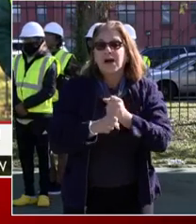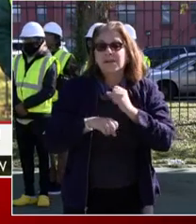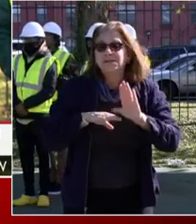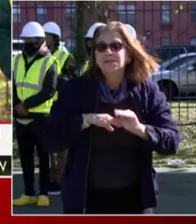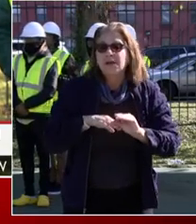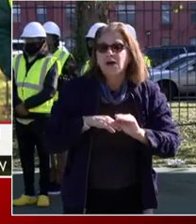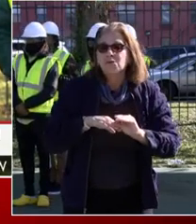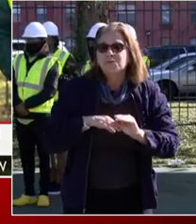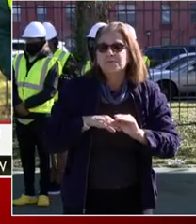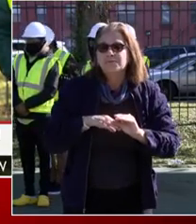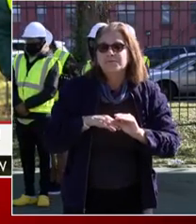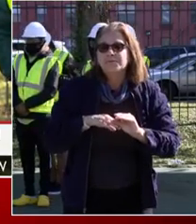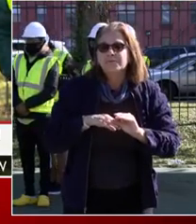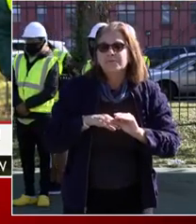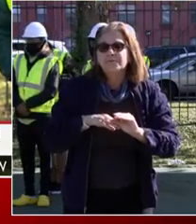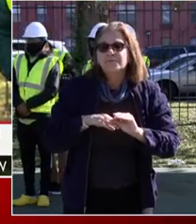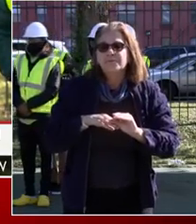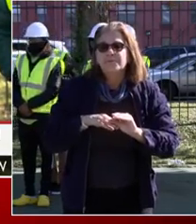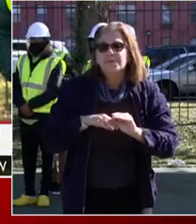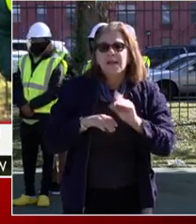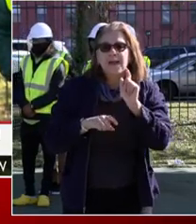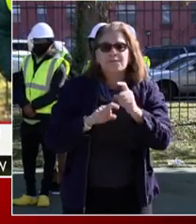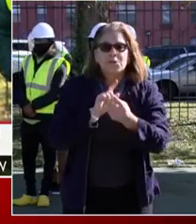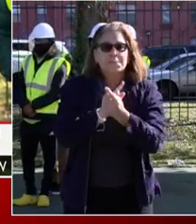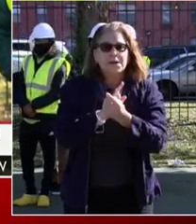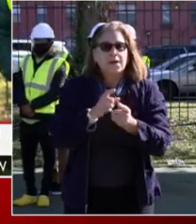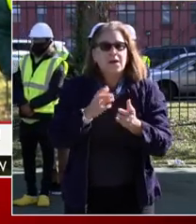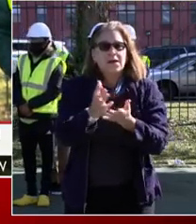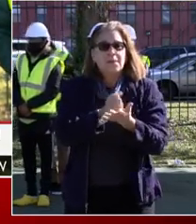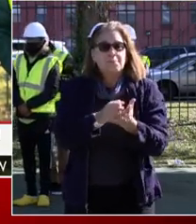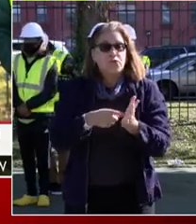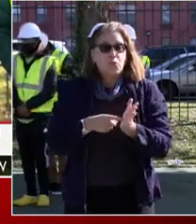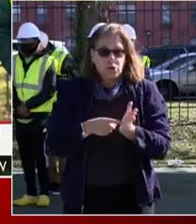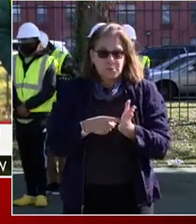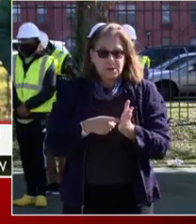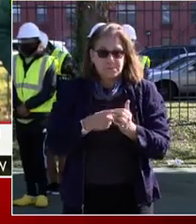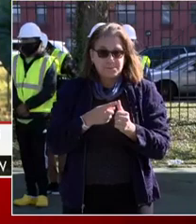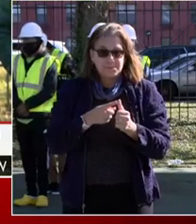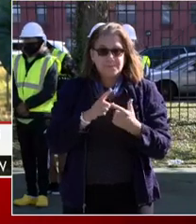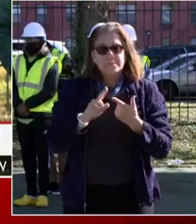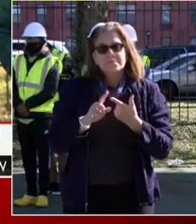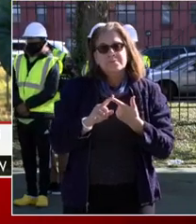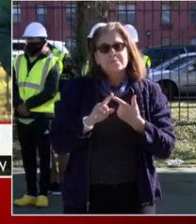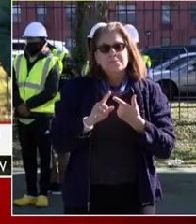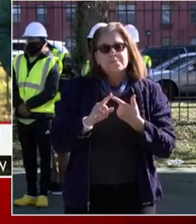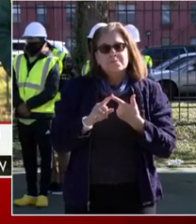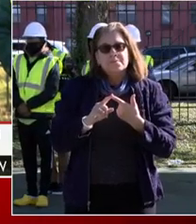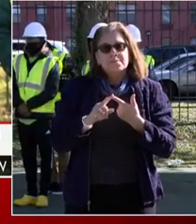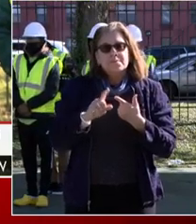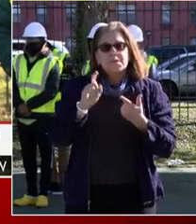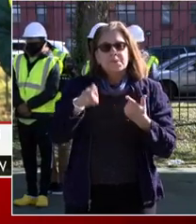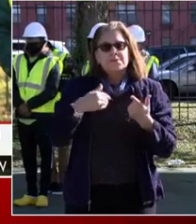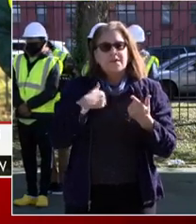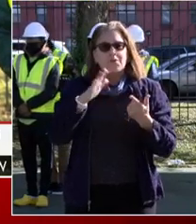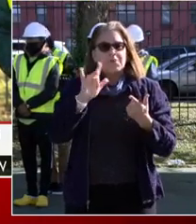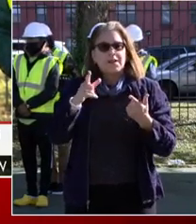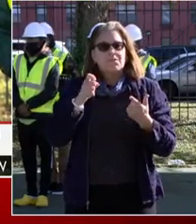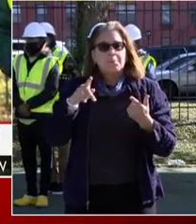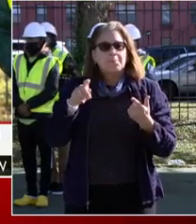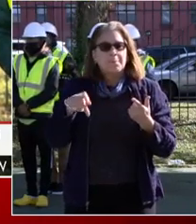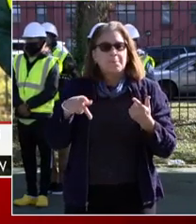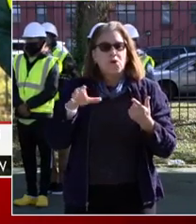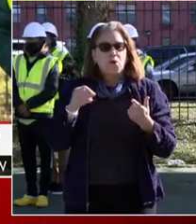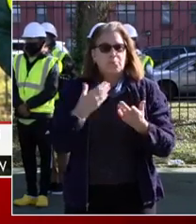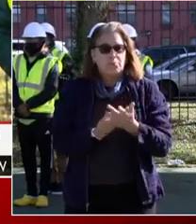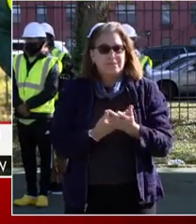income requirements, and two, you need to have a Pepco bill. So one disparity we've noticed over time is